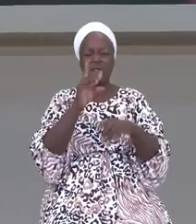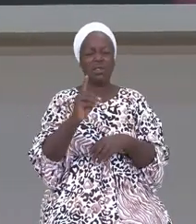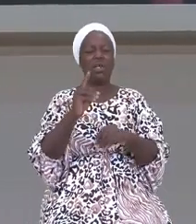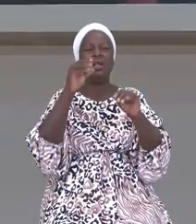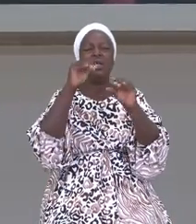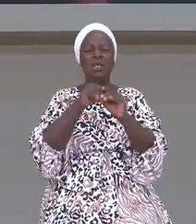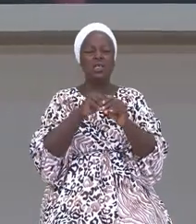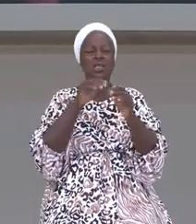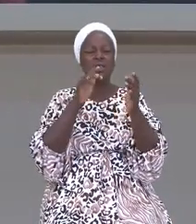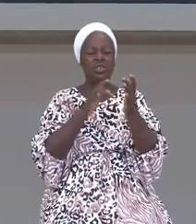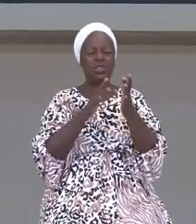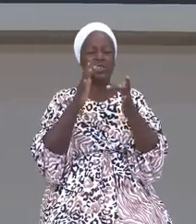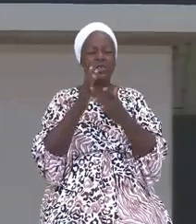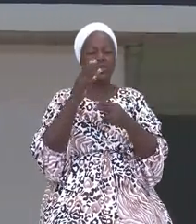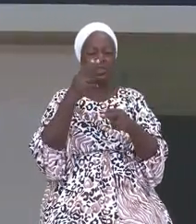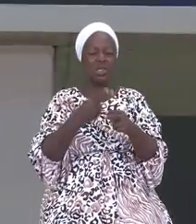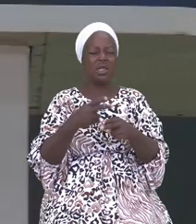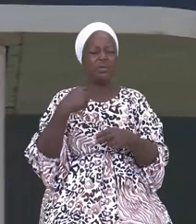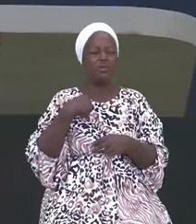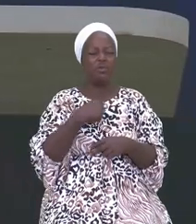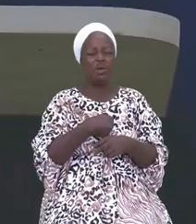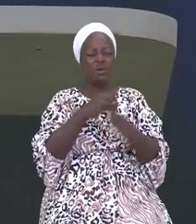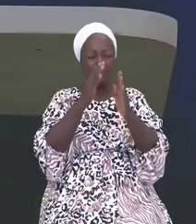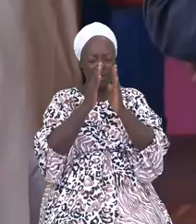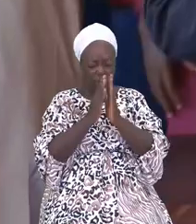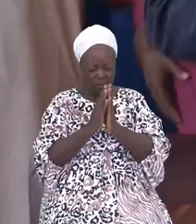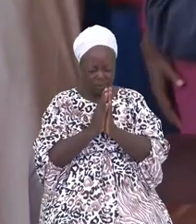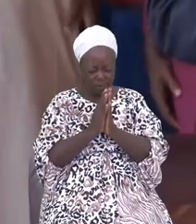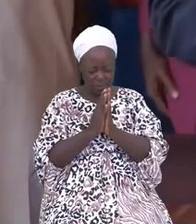In Jesus' name we pray.